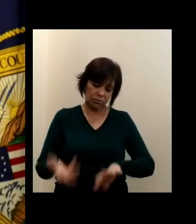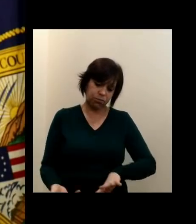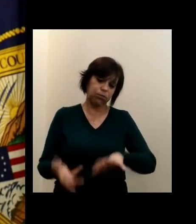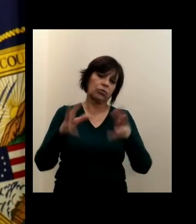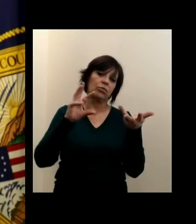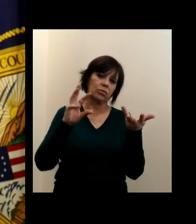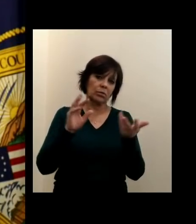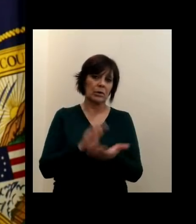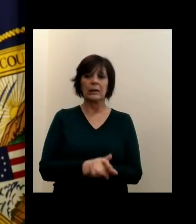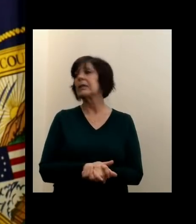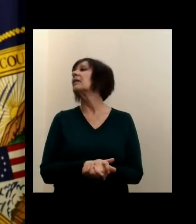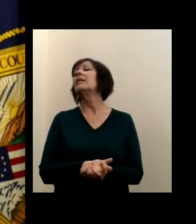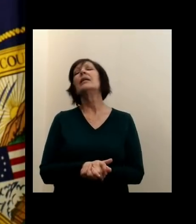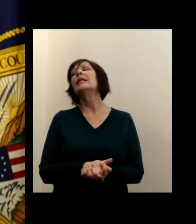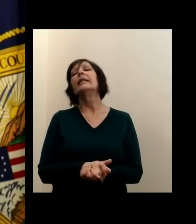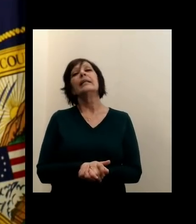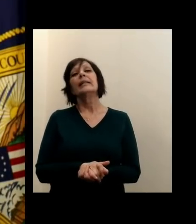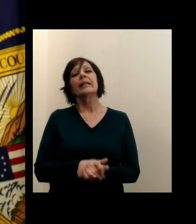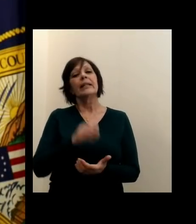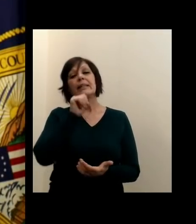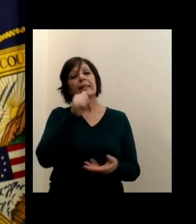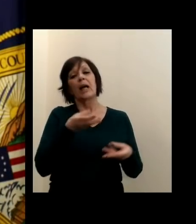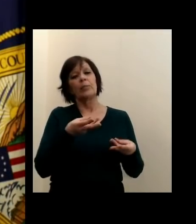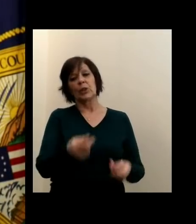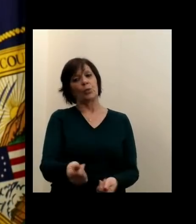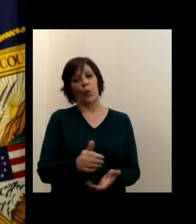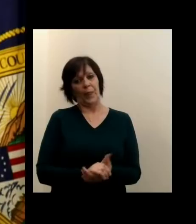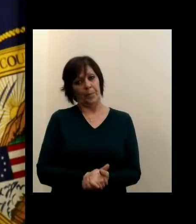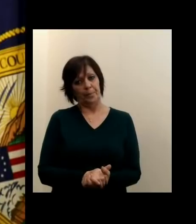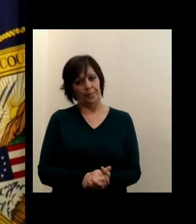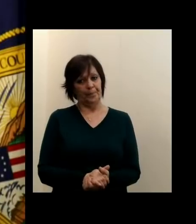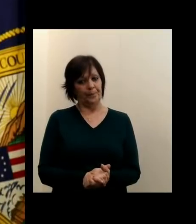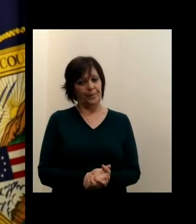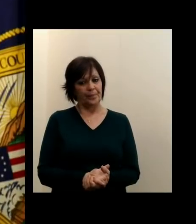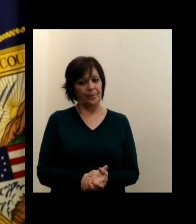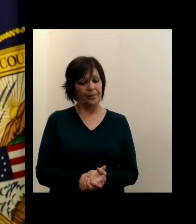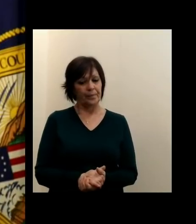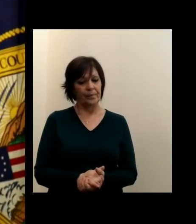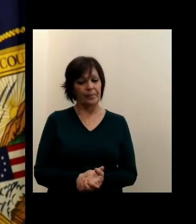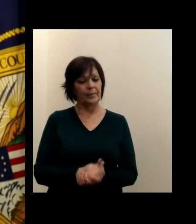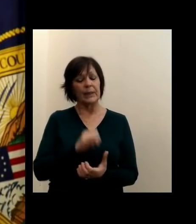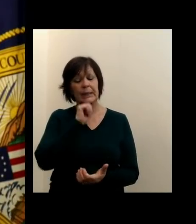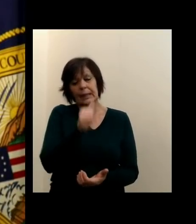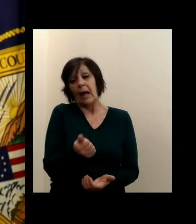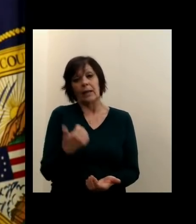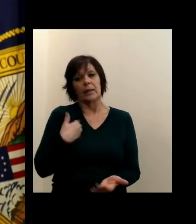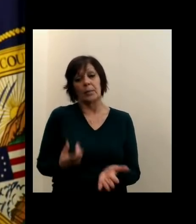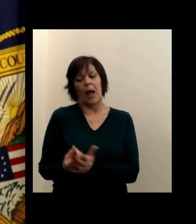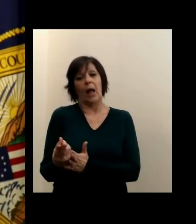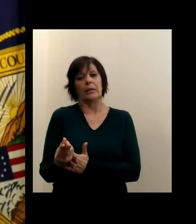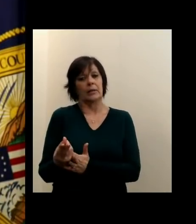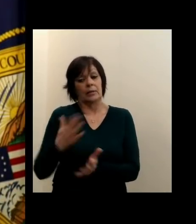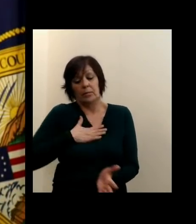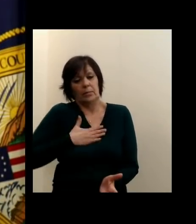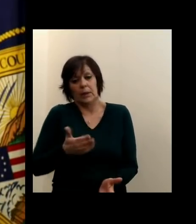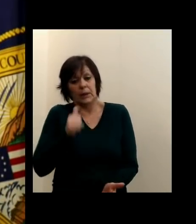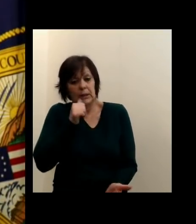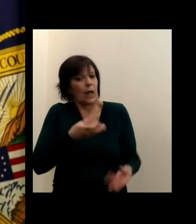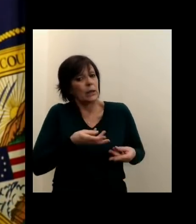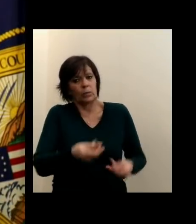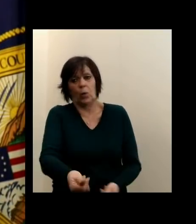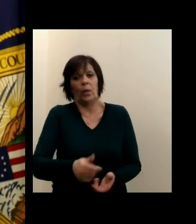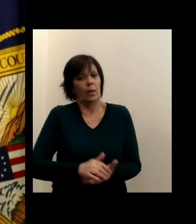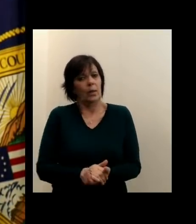Department of Health. It's not gone as smoothly as anyone would like. It's not. I'm going to be the first to admit that. I've spent